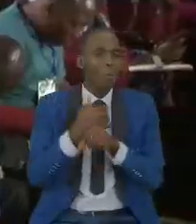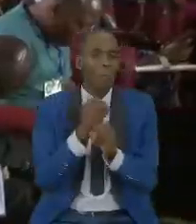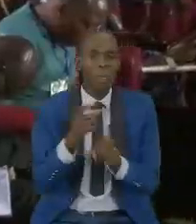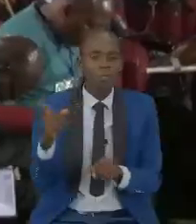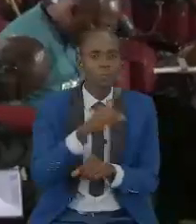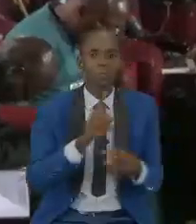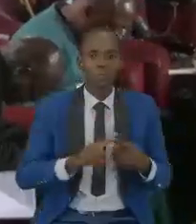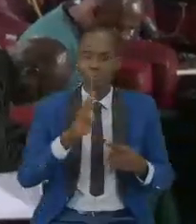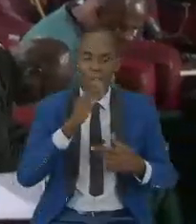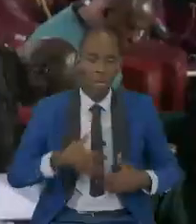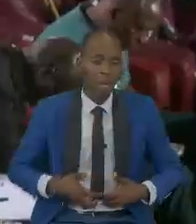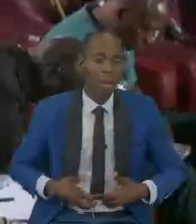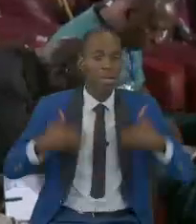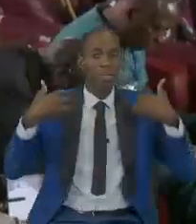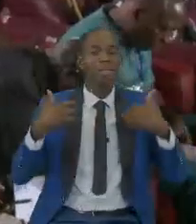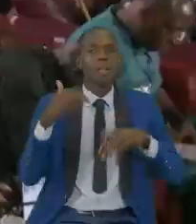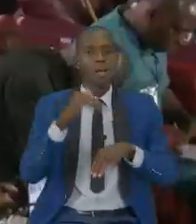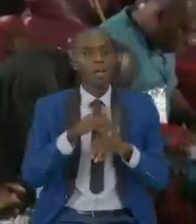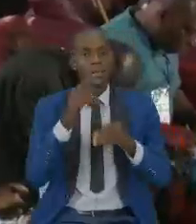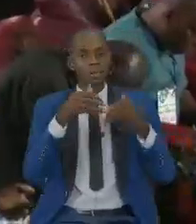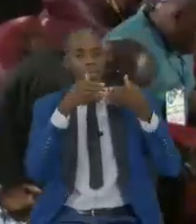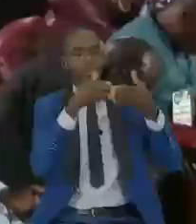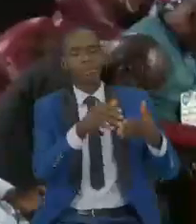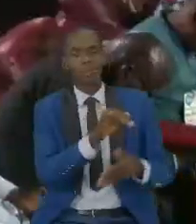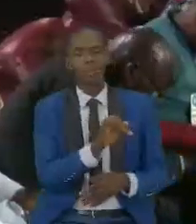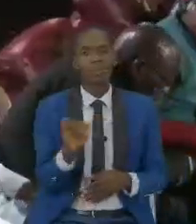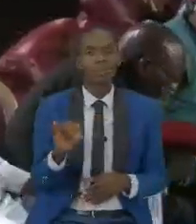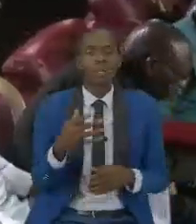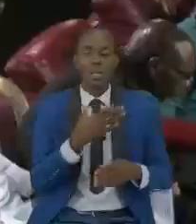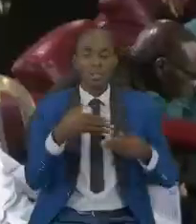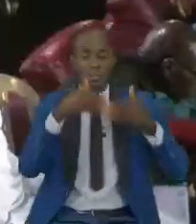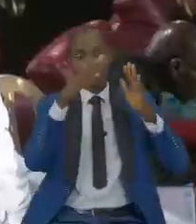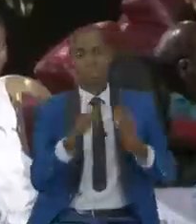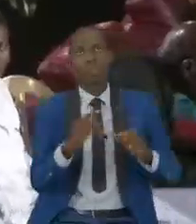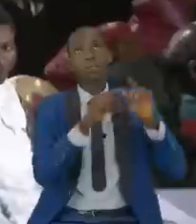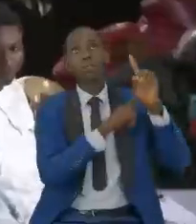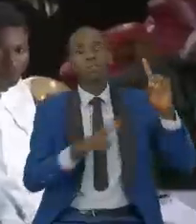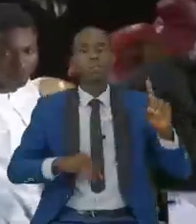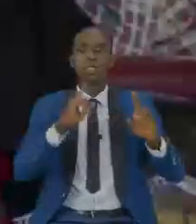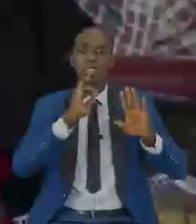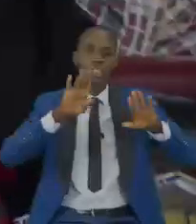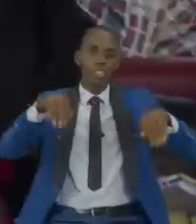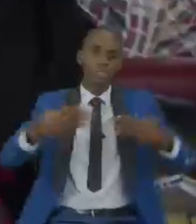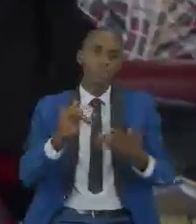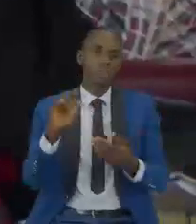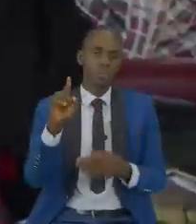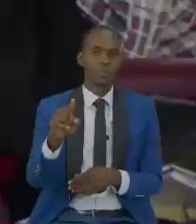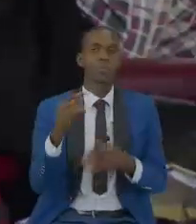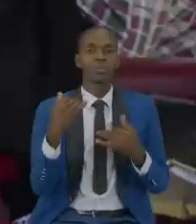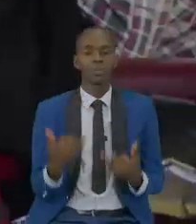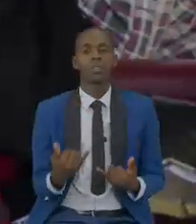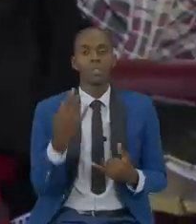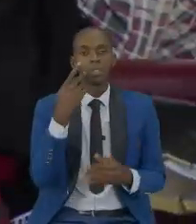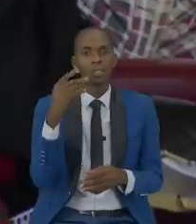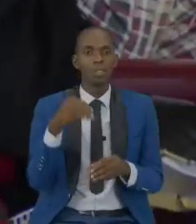angry at the direction, at the guide the Lord is giving you. Look at it now in